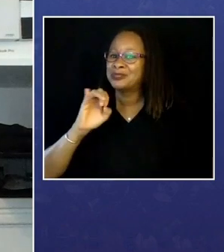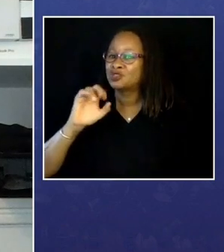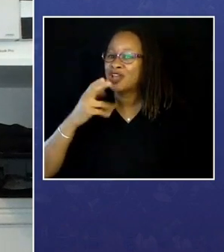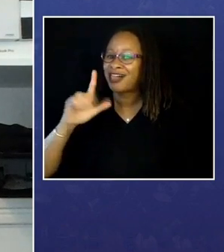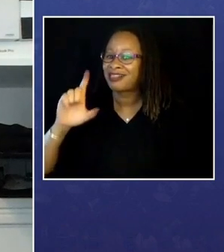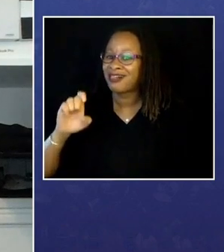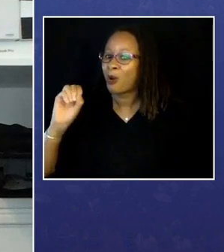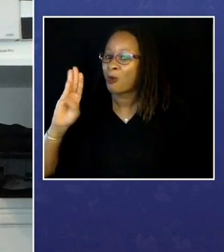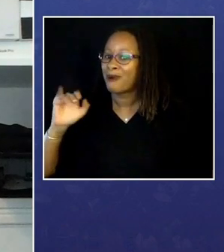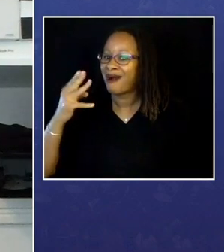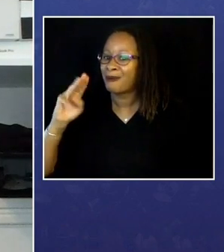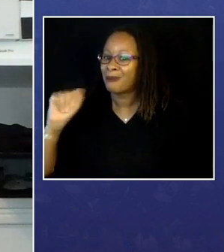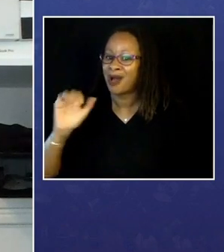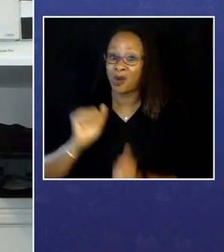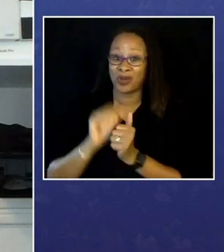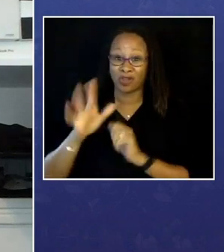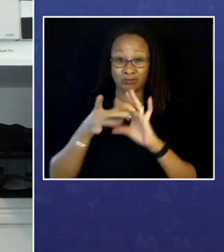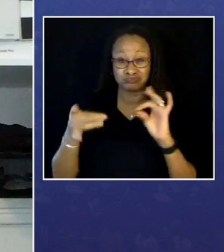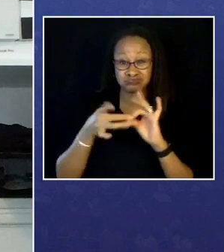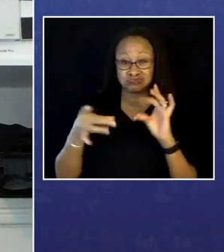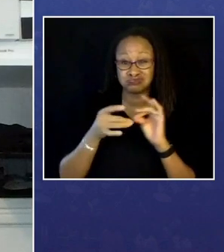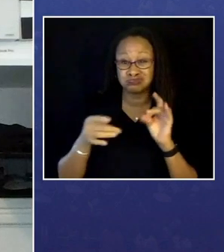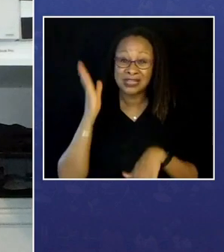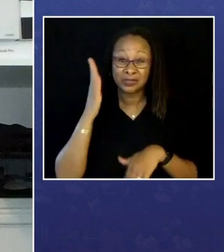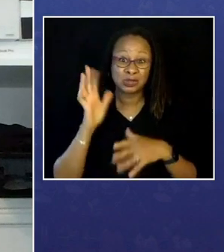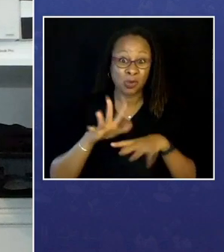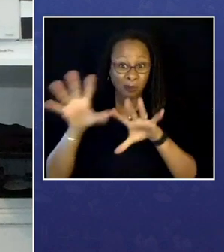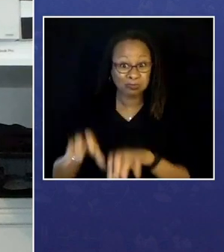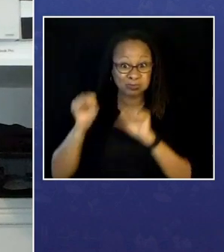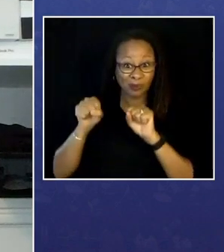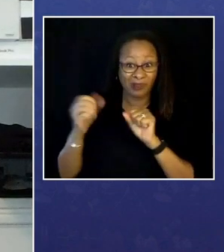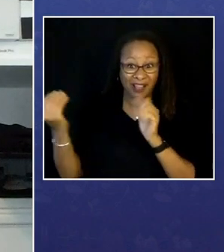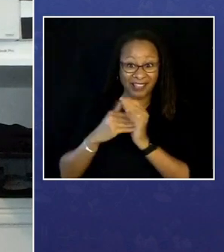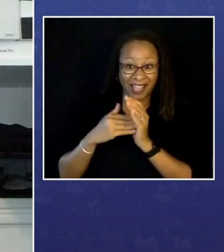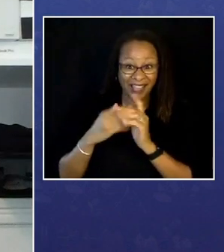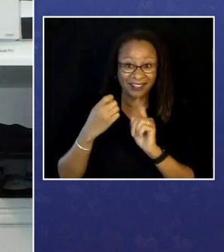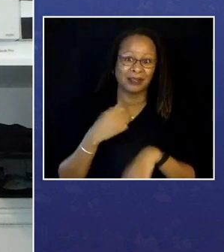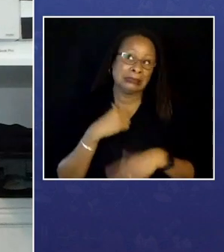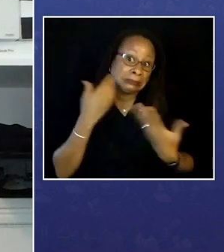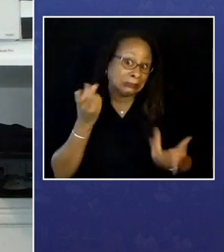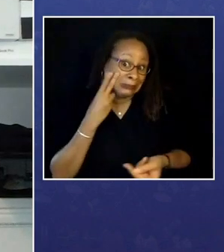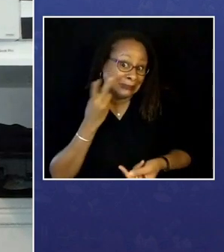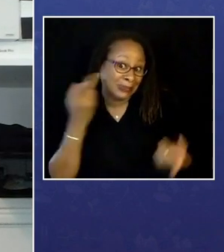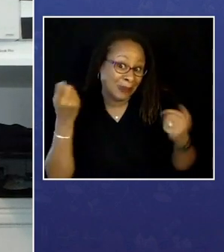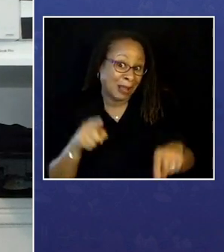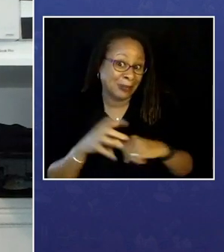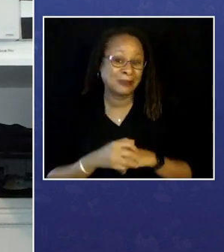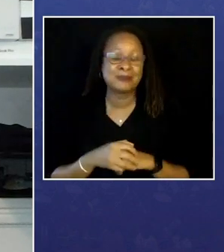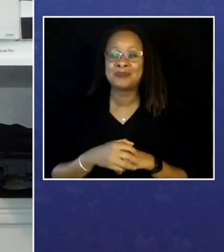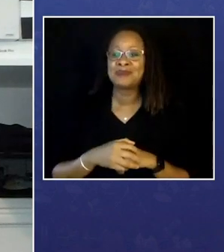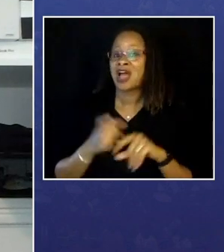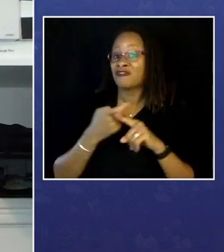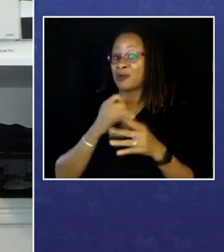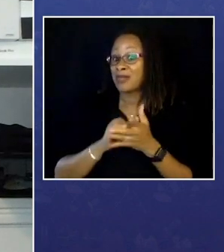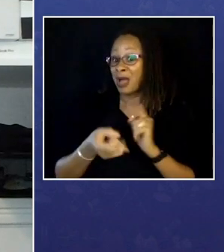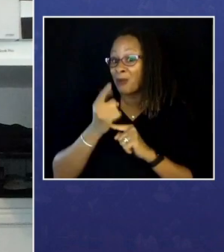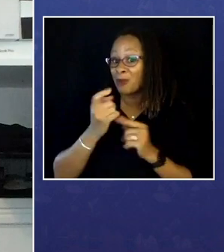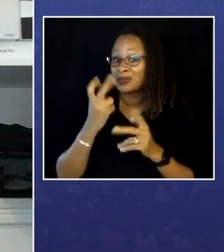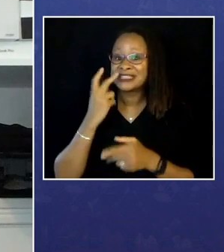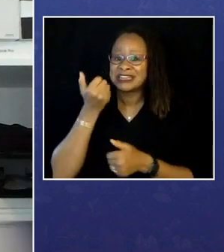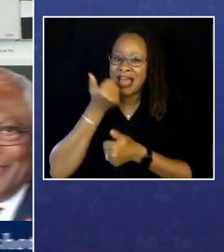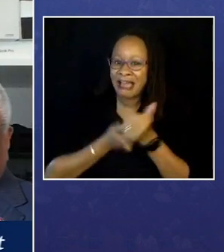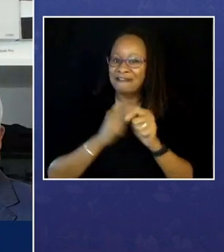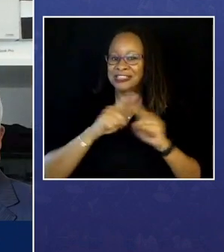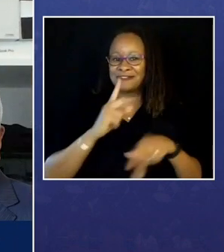Michelle Obama. Will her remarks be speech-napped again? Well, only time will tell. Since then, we've seen